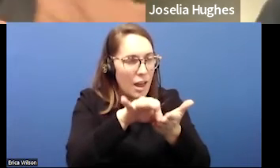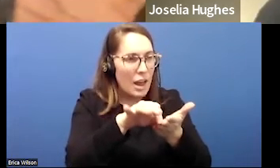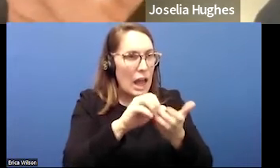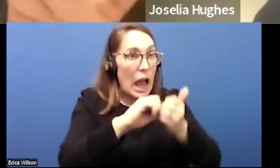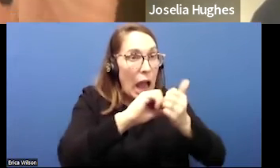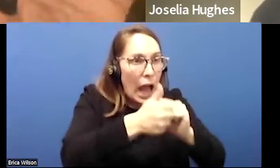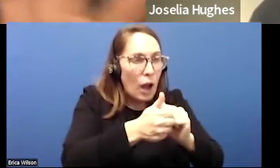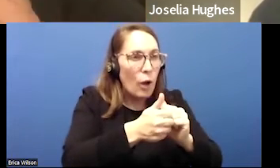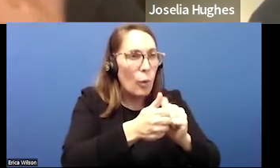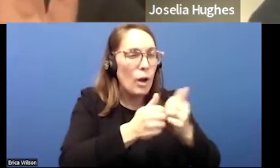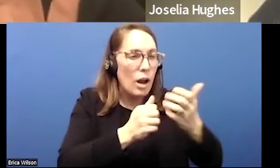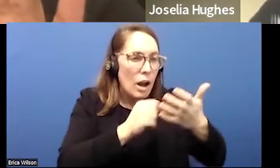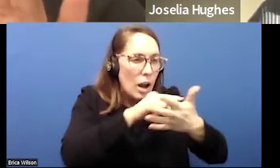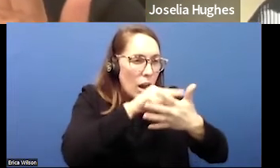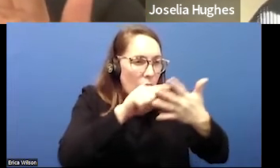And